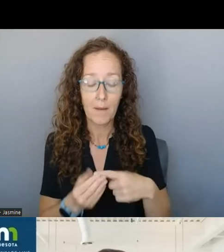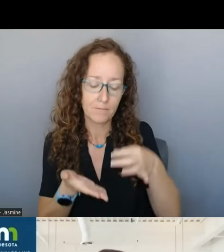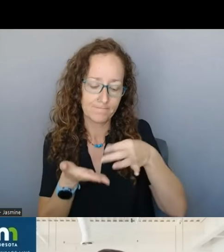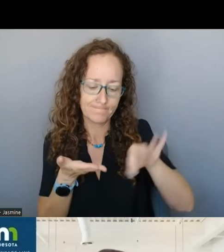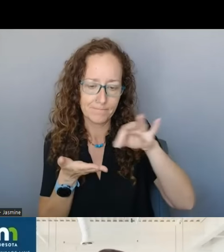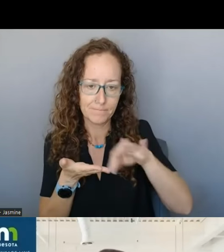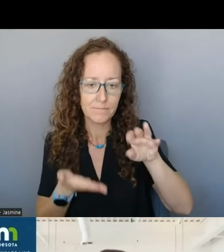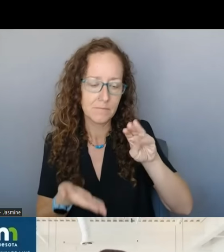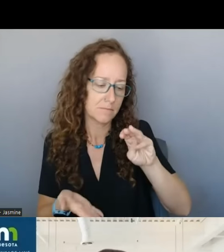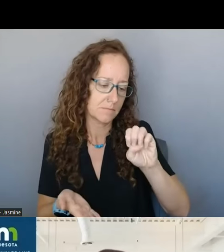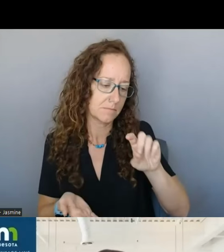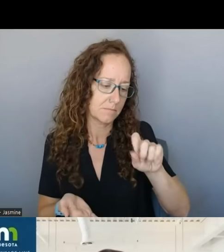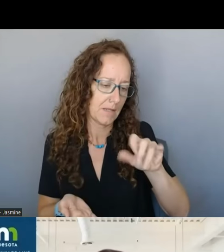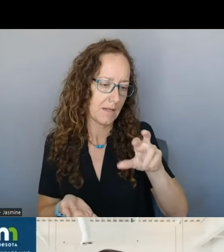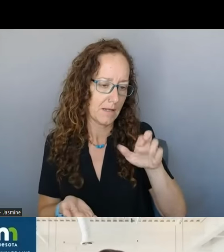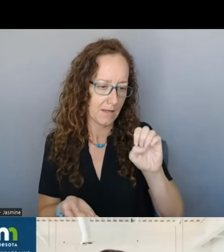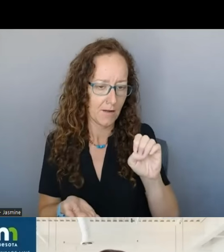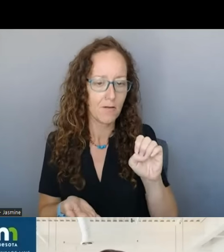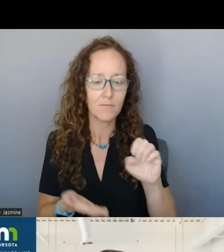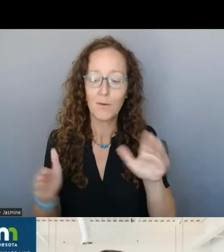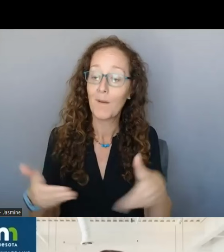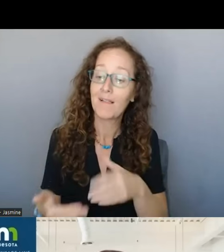today. So please welcome Kelly.